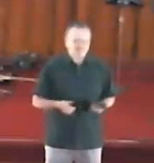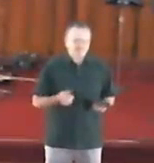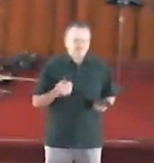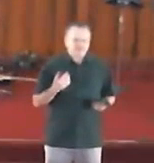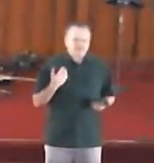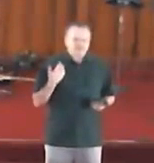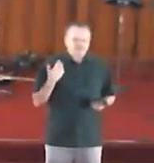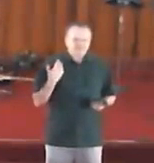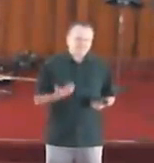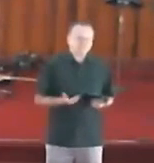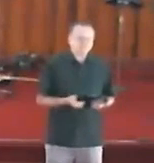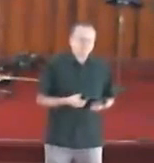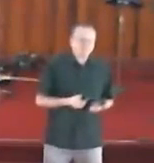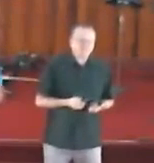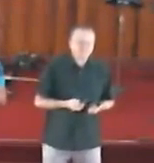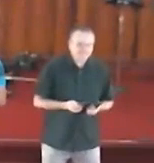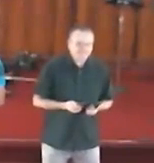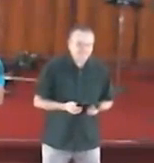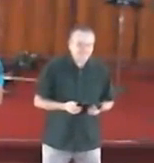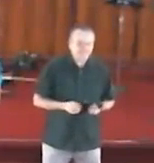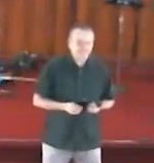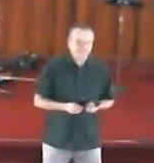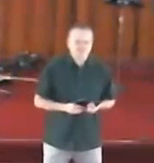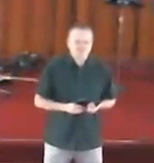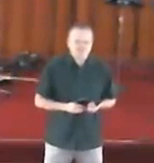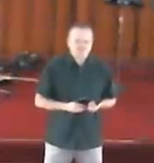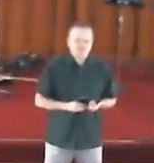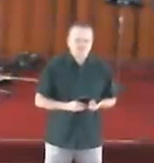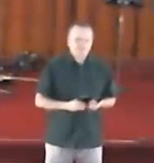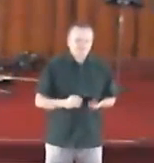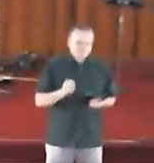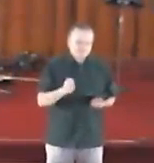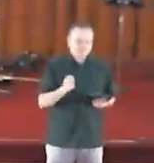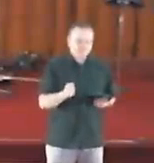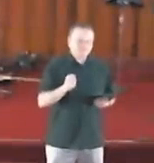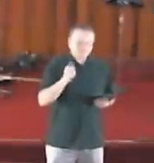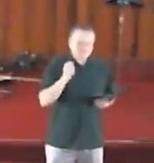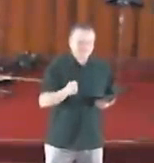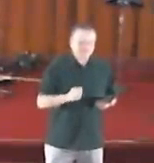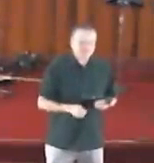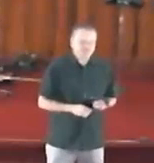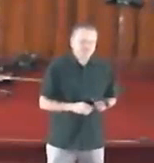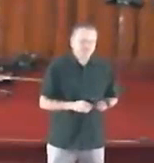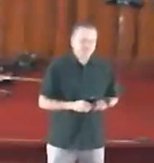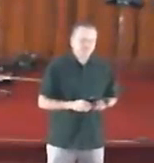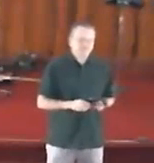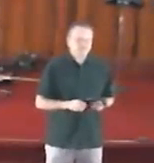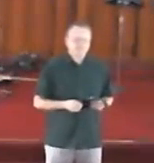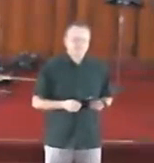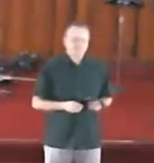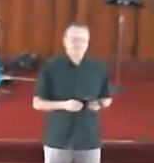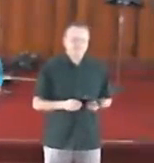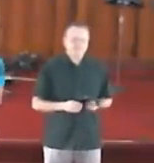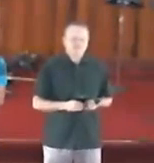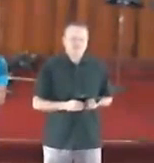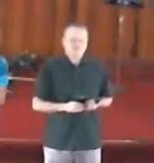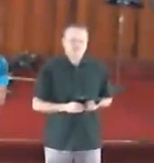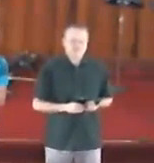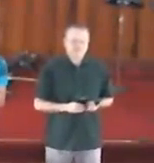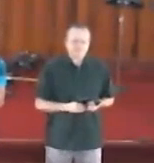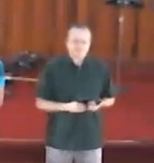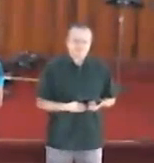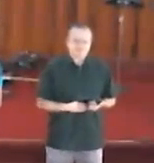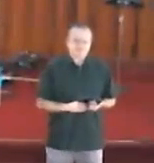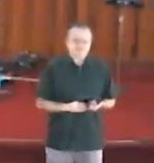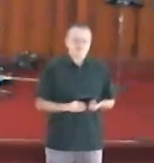God. Señor Jesús, gracias te damos porque tú siembras tu palabra en nuestros corazones. Lord Jesus,